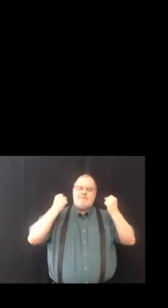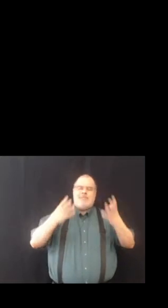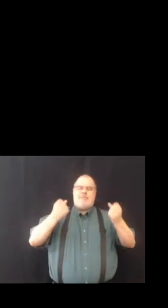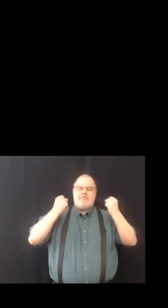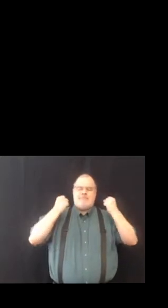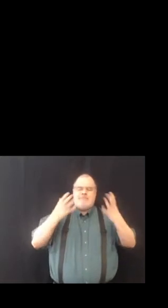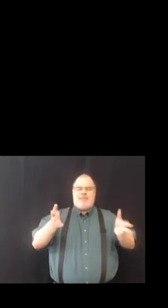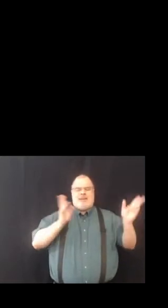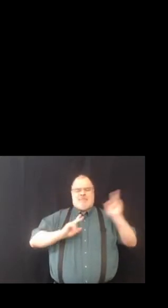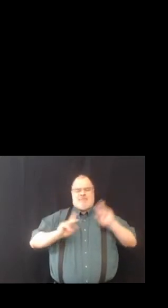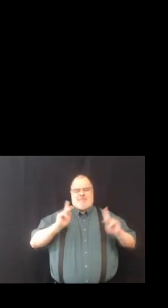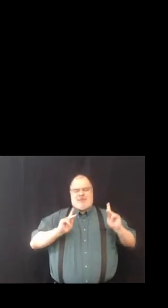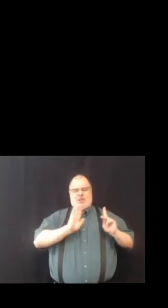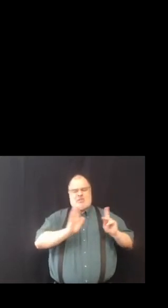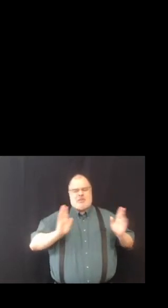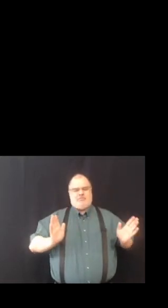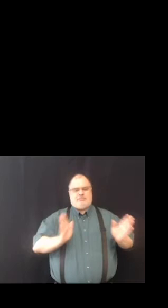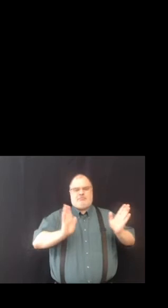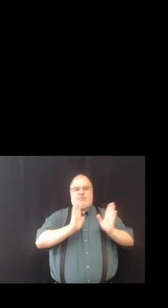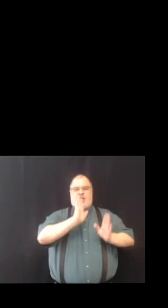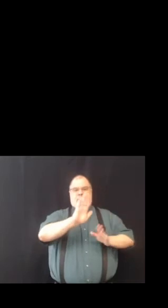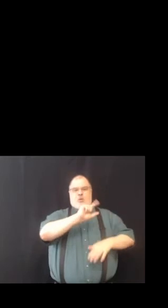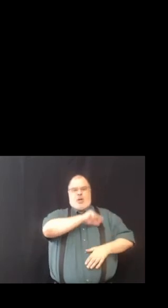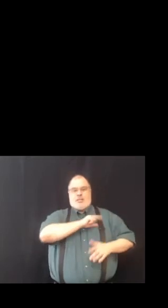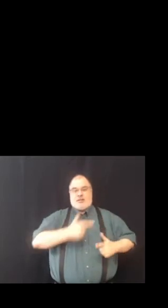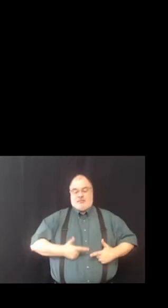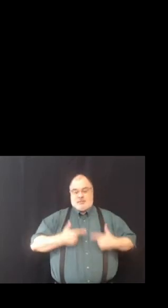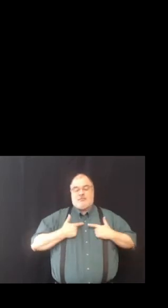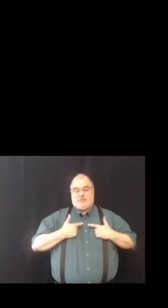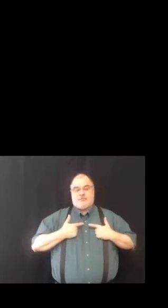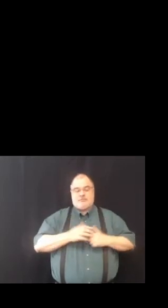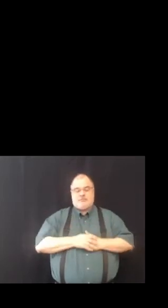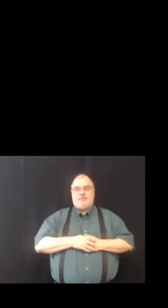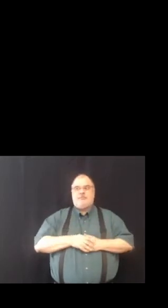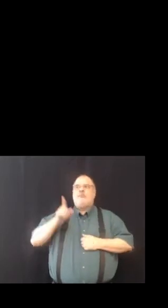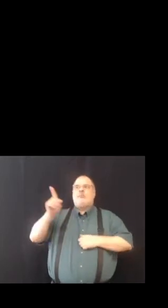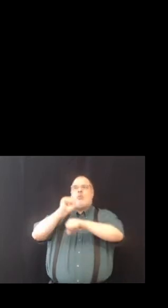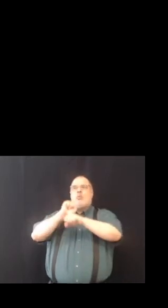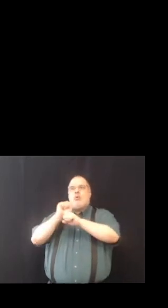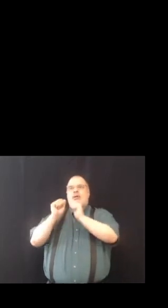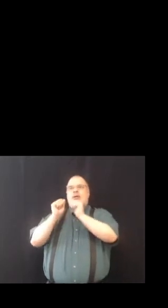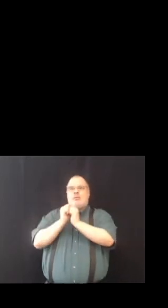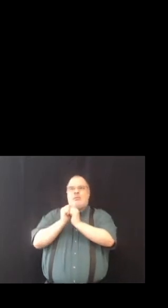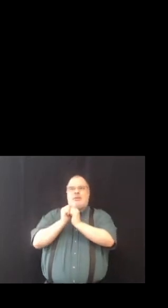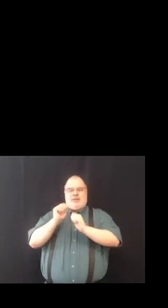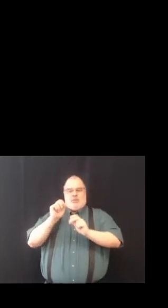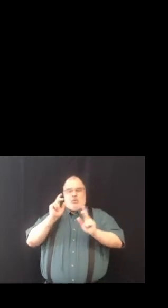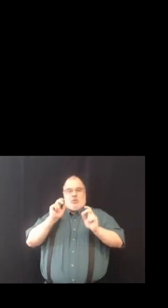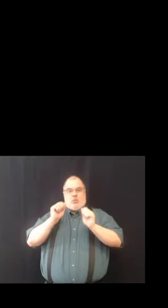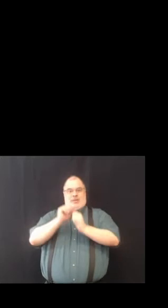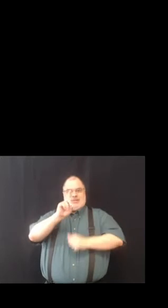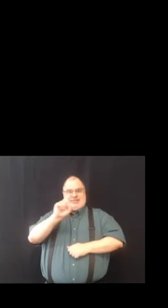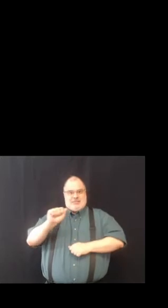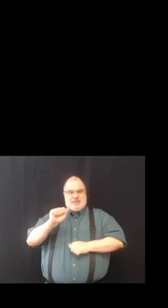in enhancing the quality of their life. So she's here to talk about Working People with Disabilities program that was passed this past